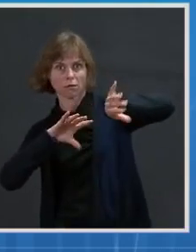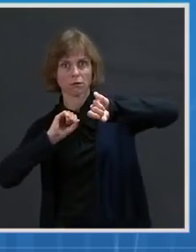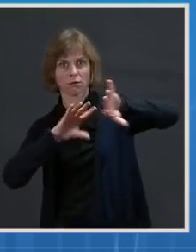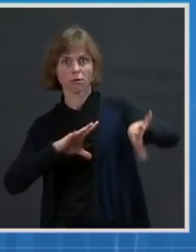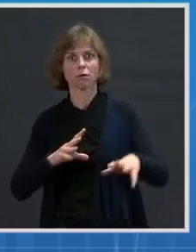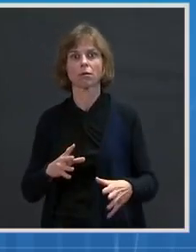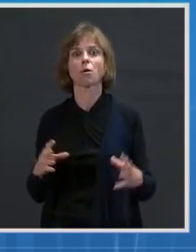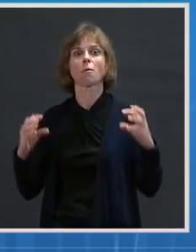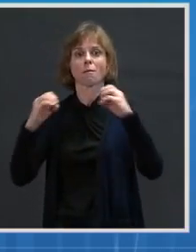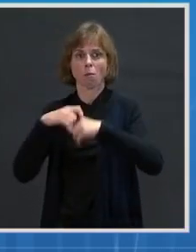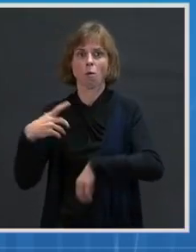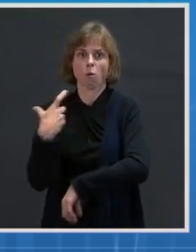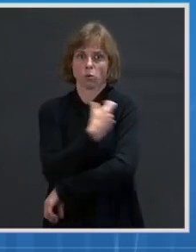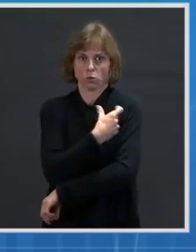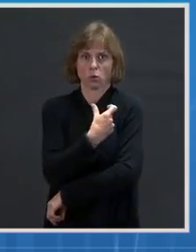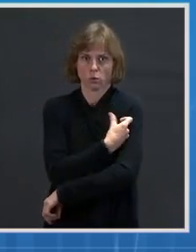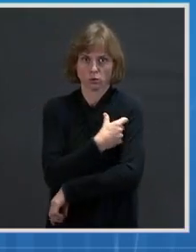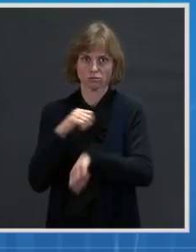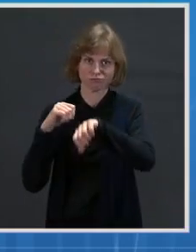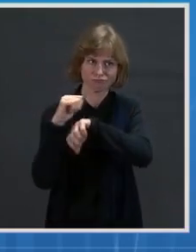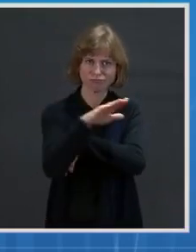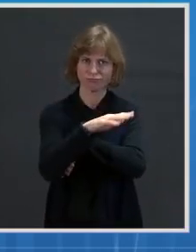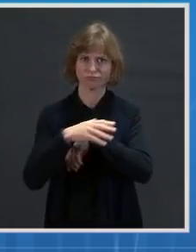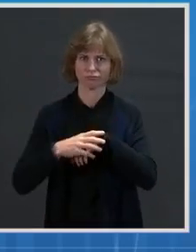Thanks to that and many more,